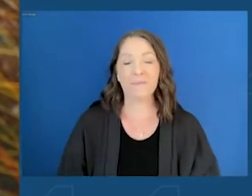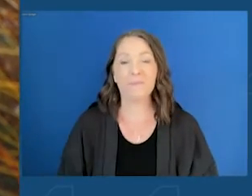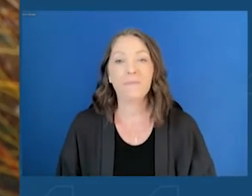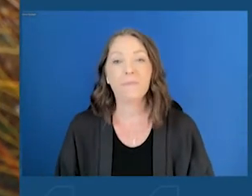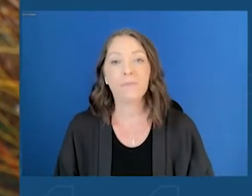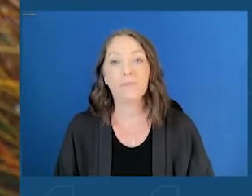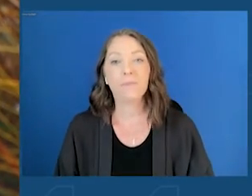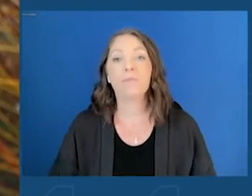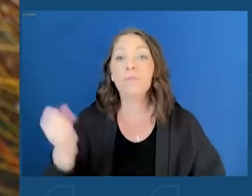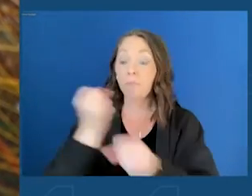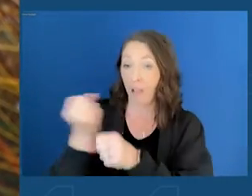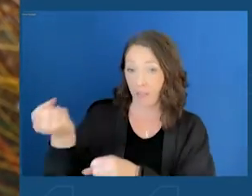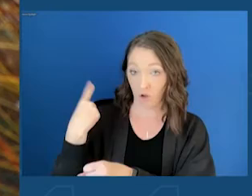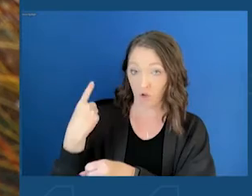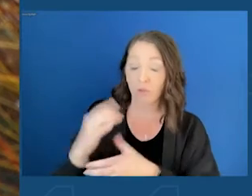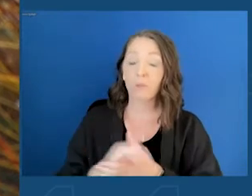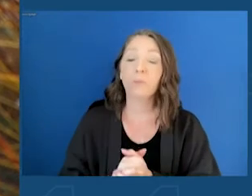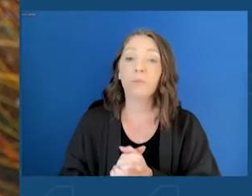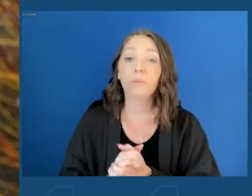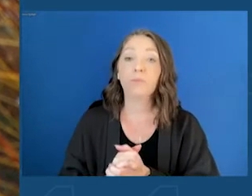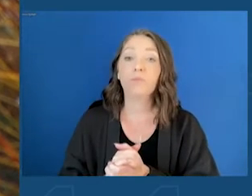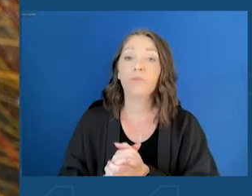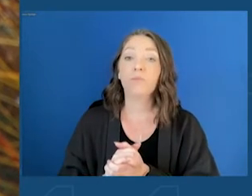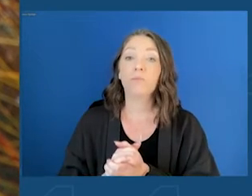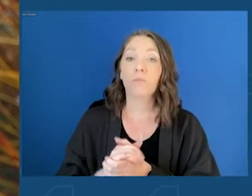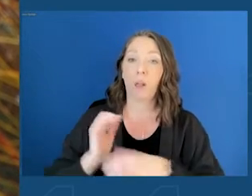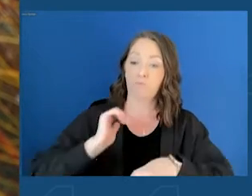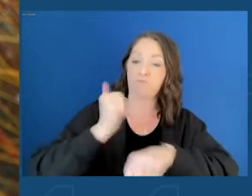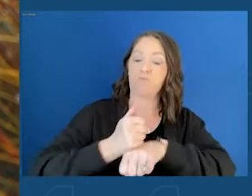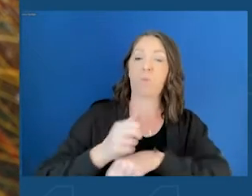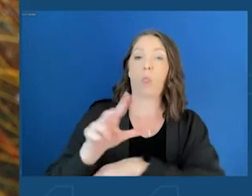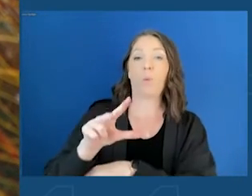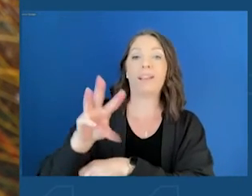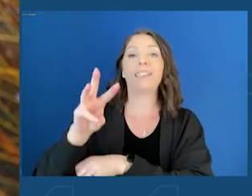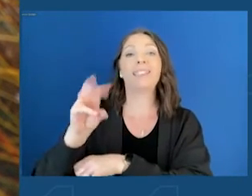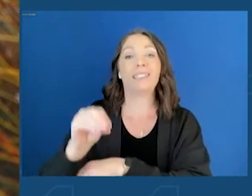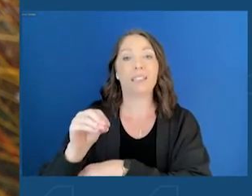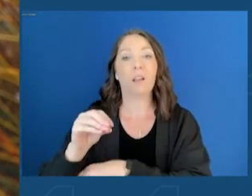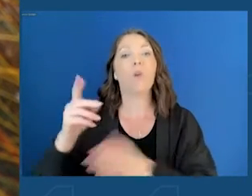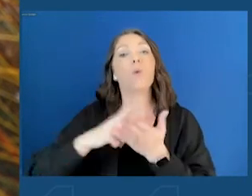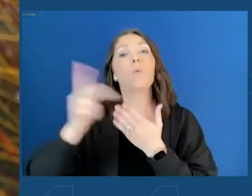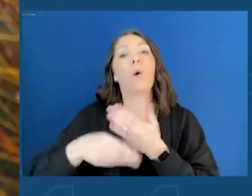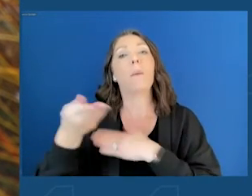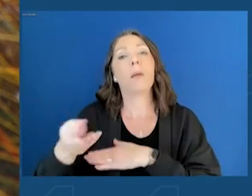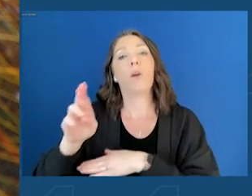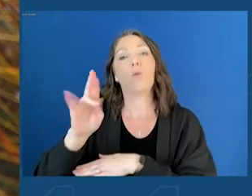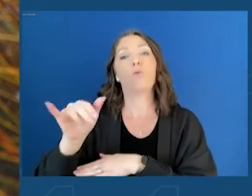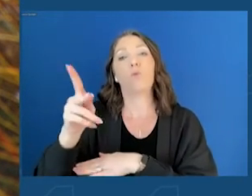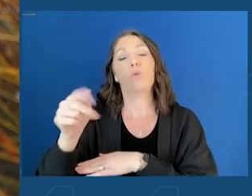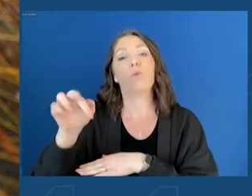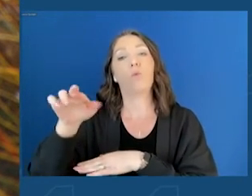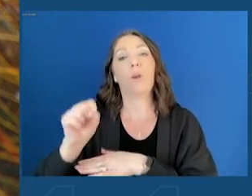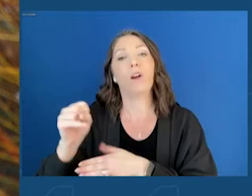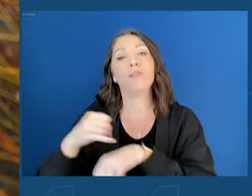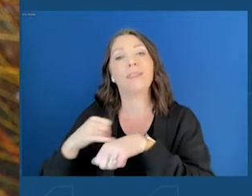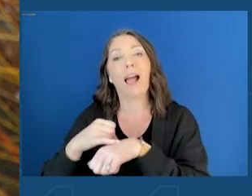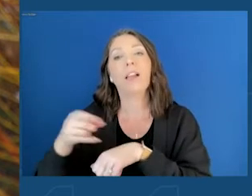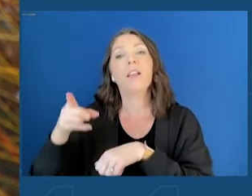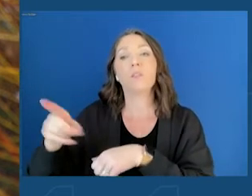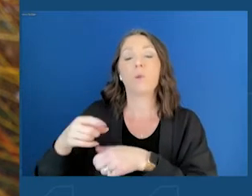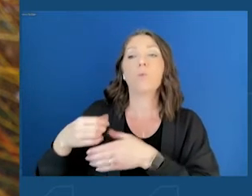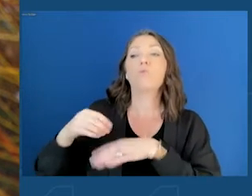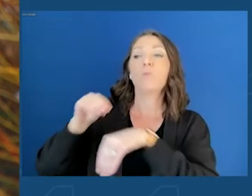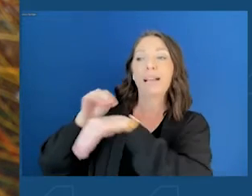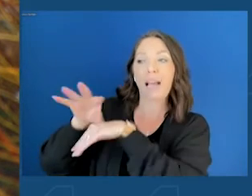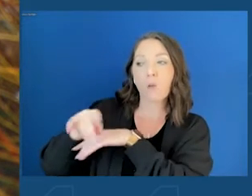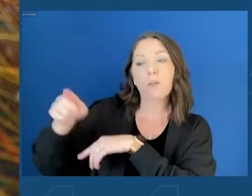Last year, I founded 360, a program at Rikers Island to help mentor and counsel young men who are incarcerated in that